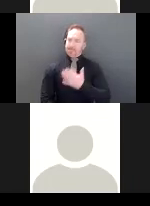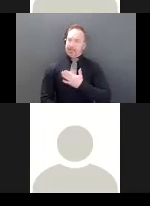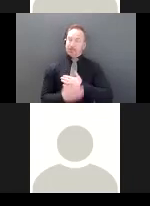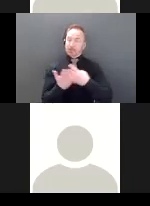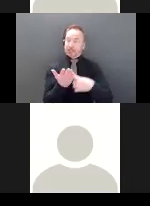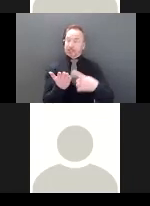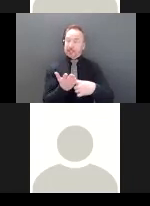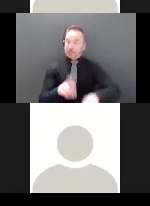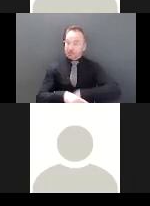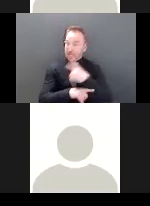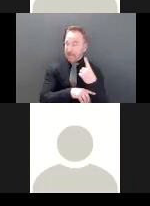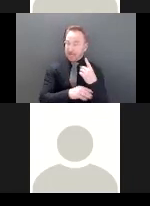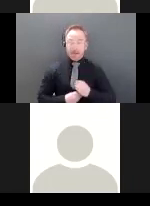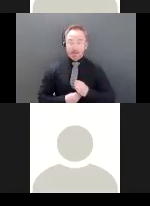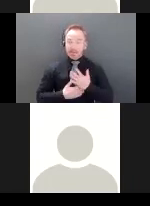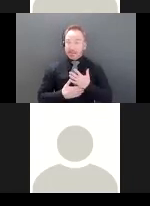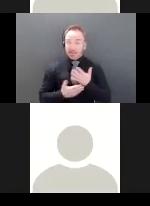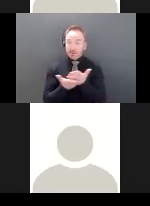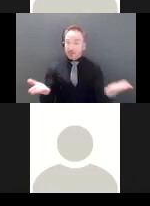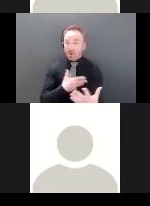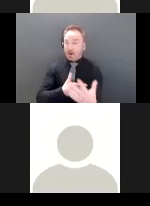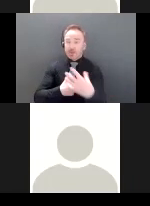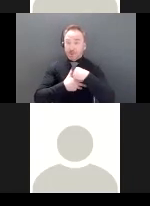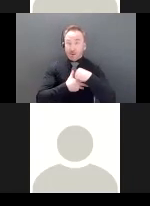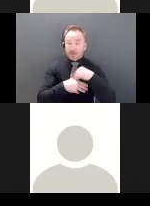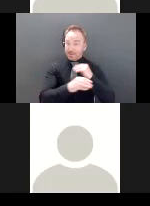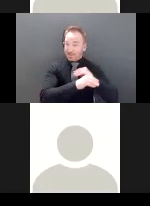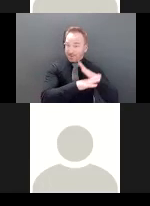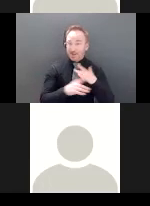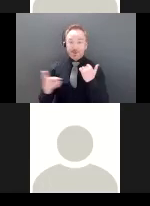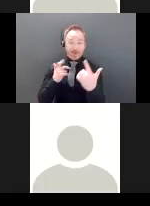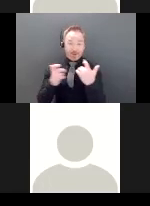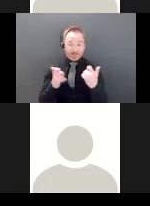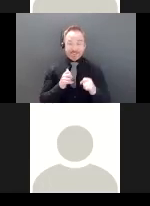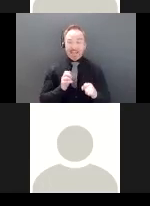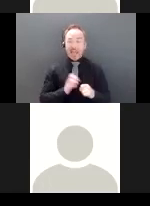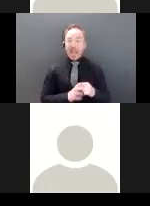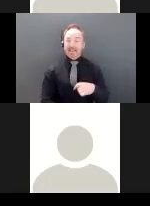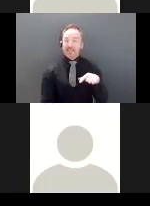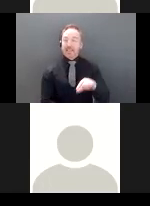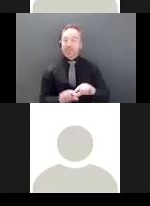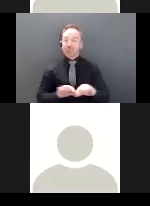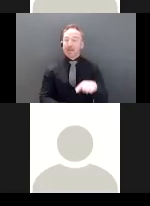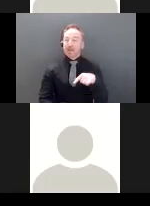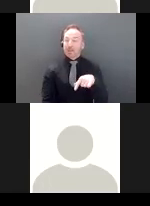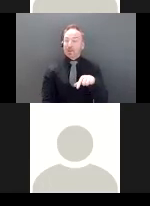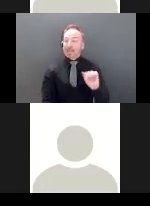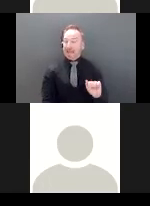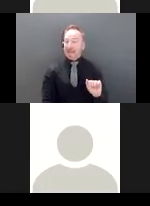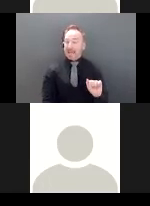you are here with all of your questions, and pop those into the question and answer chat